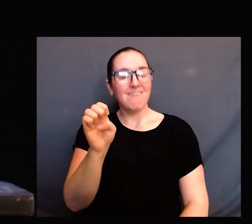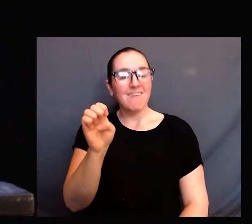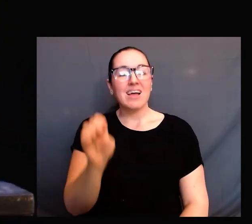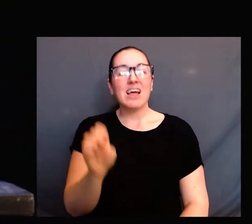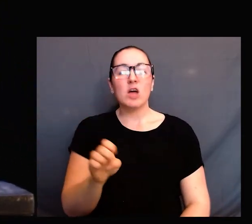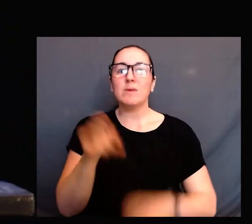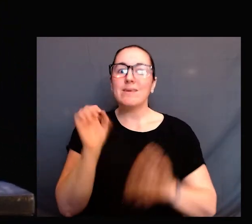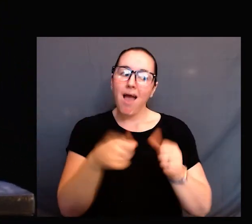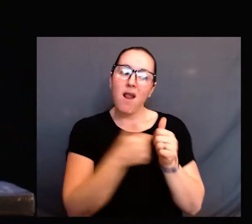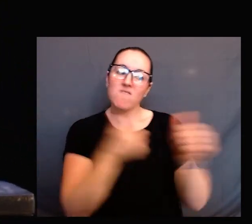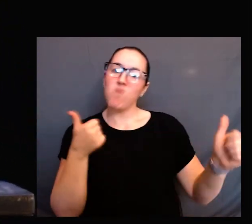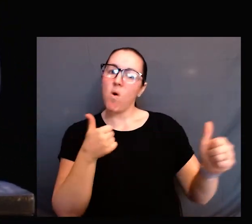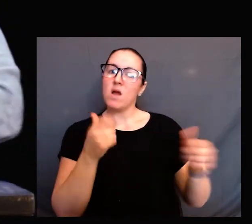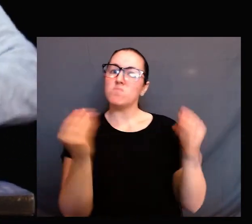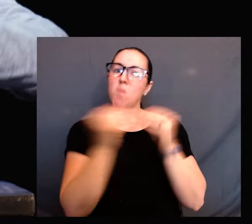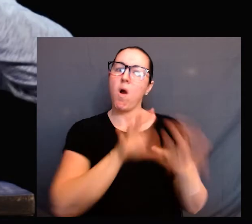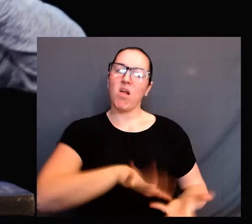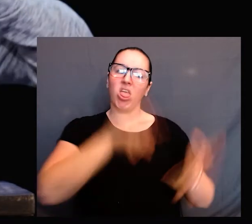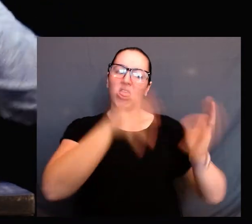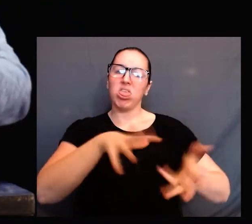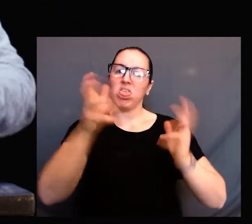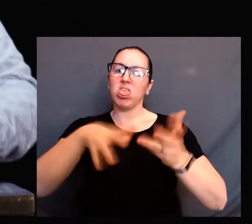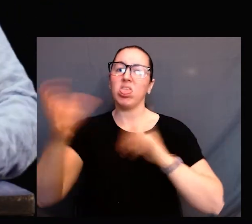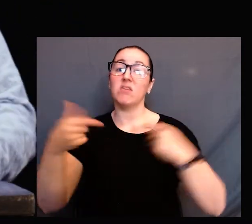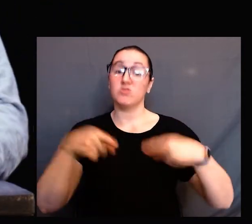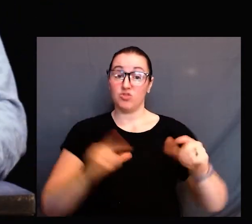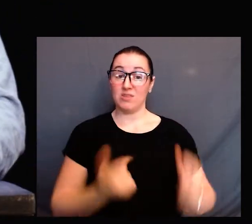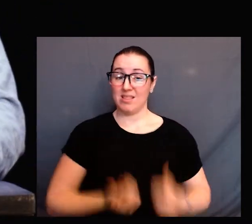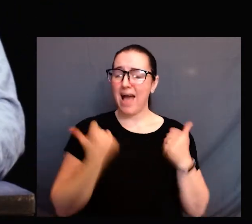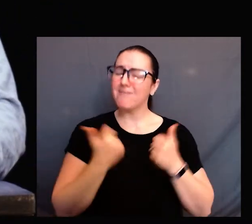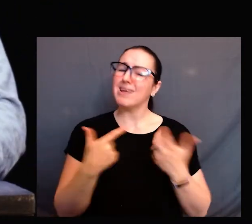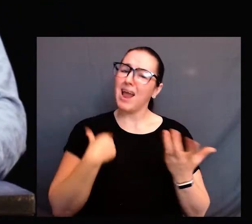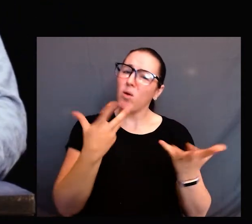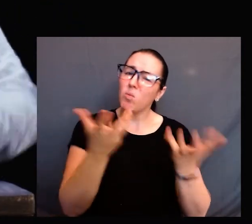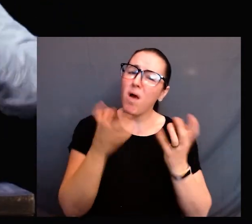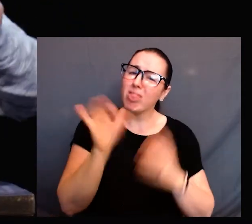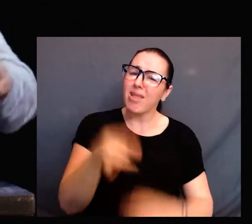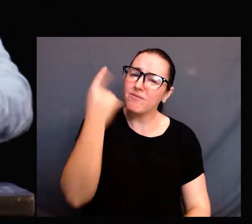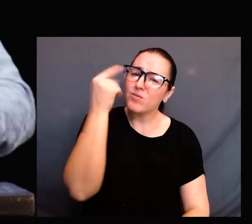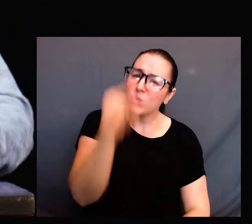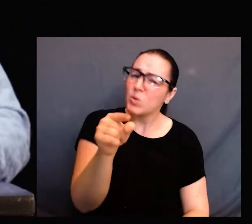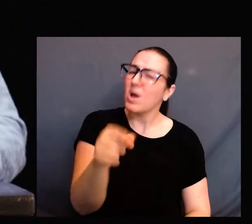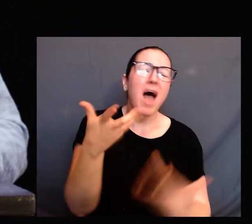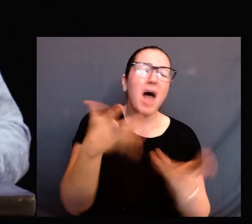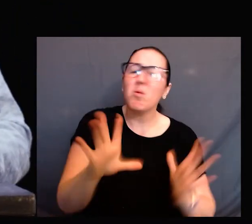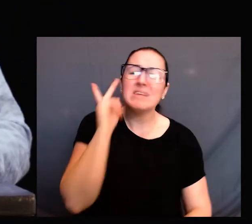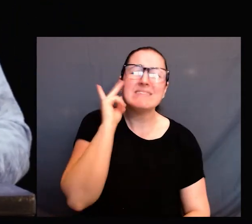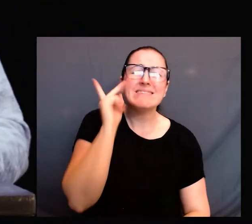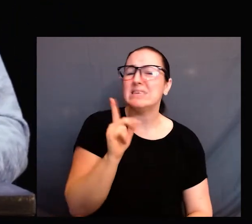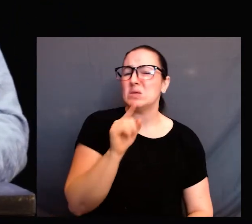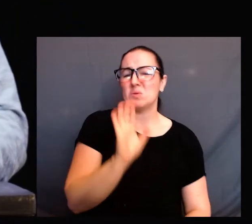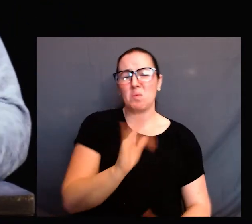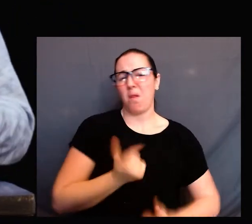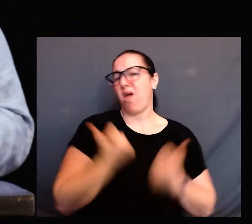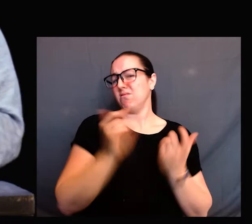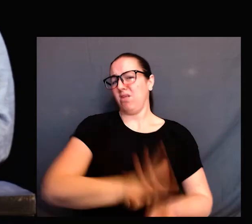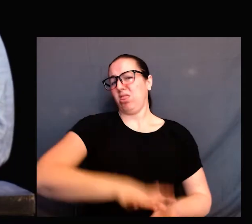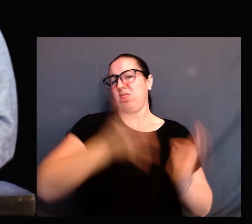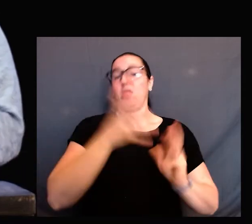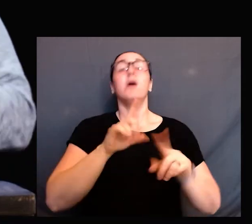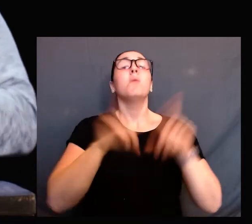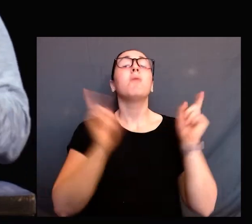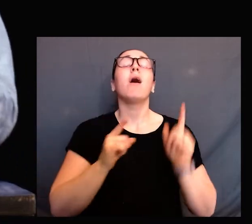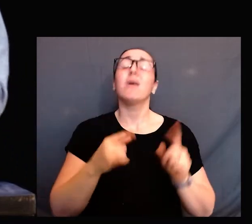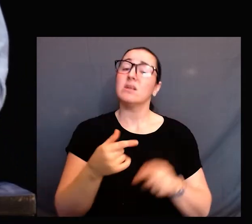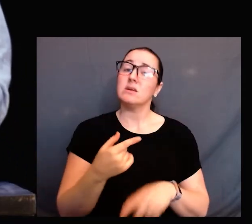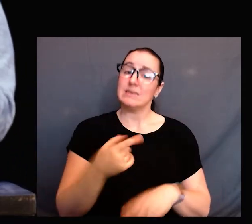can avoid the further crashes of life, and that is exactly what I want for you. I don't want to see you crash, but it's going to